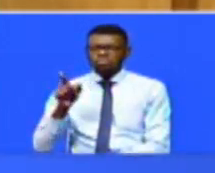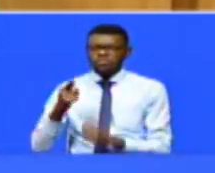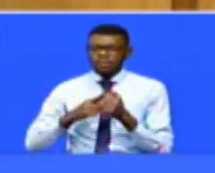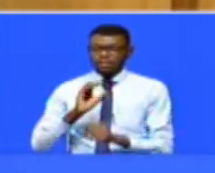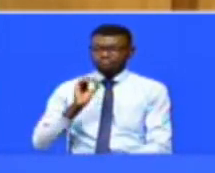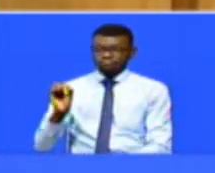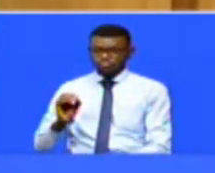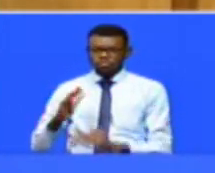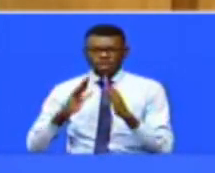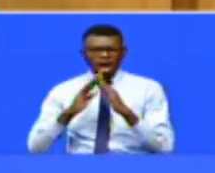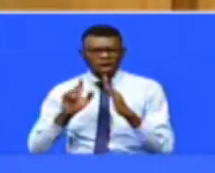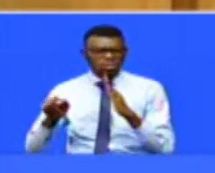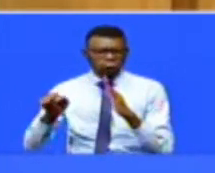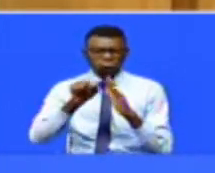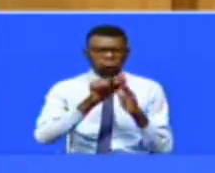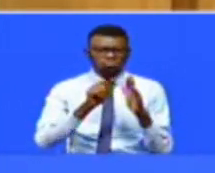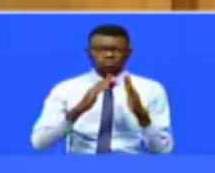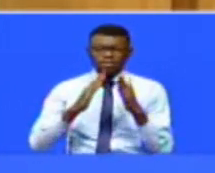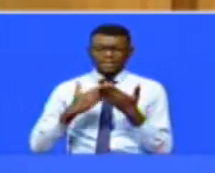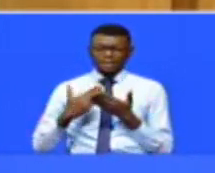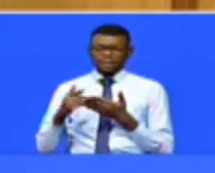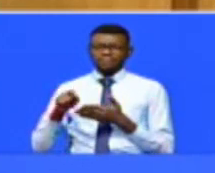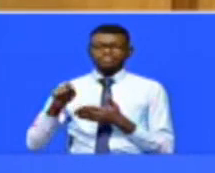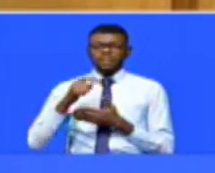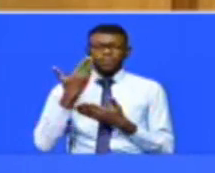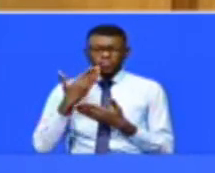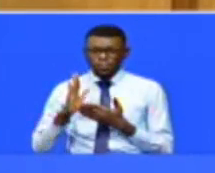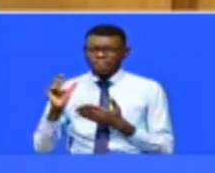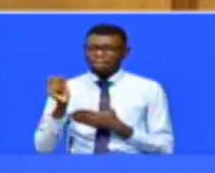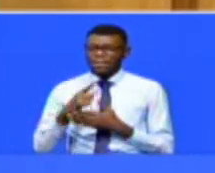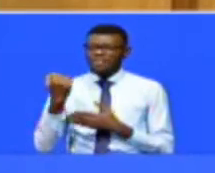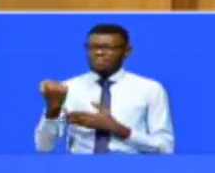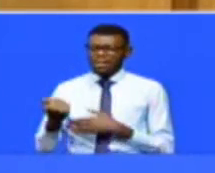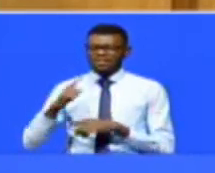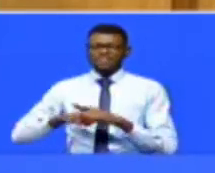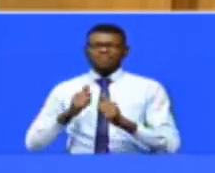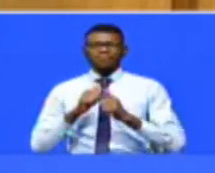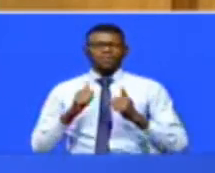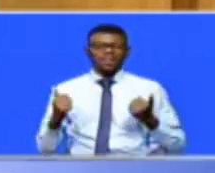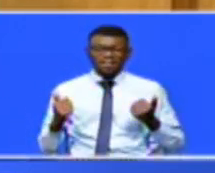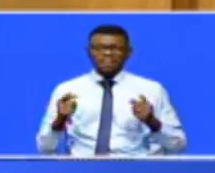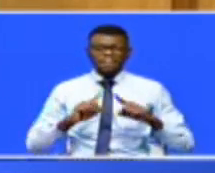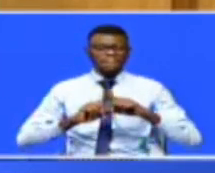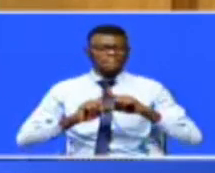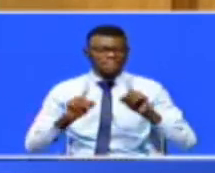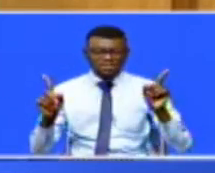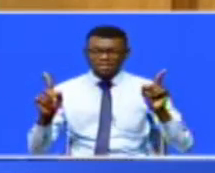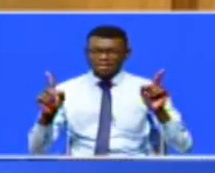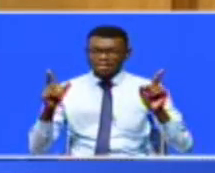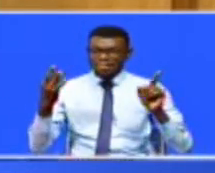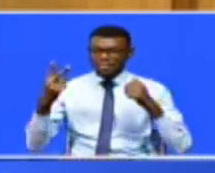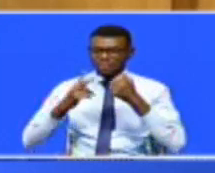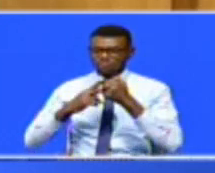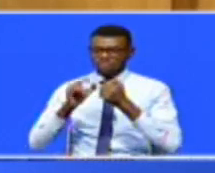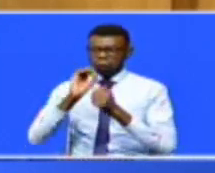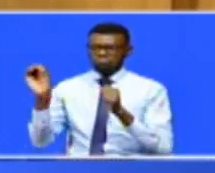31.6% of households reported having paid rent for May 2020 on time, while